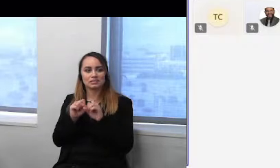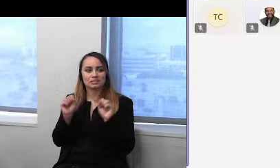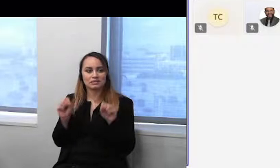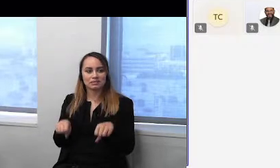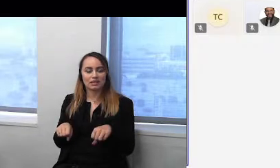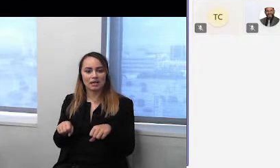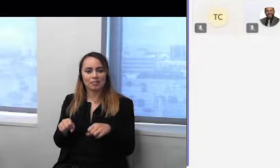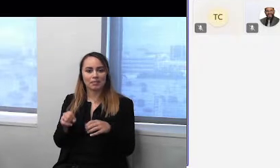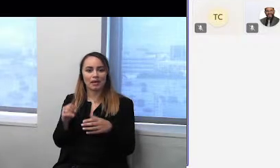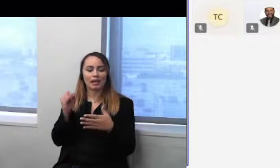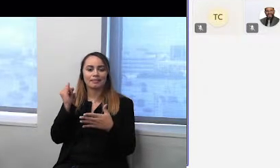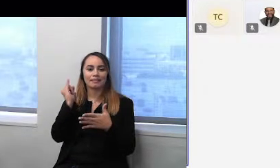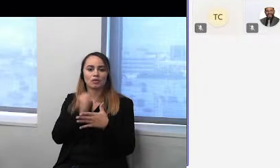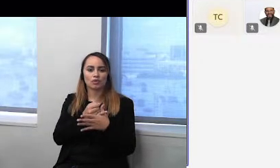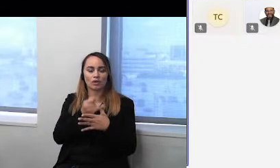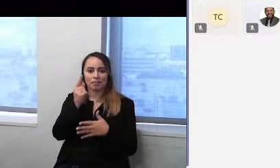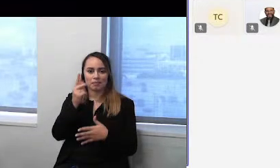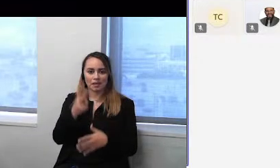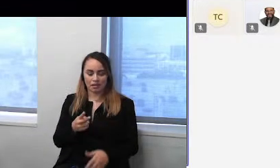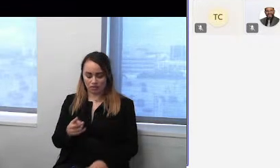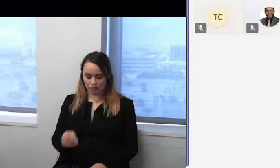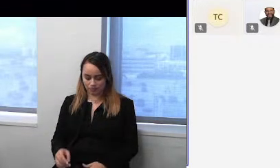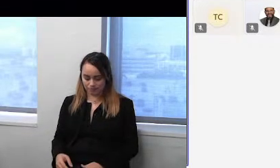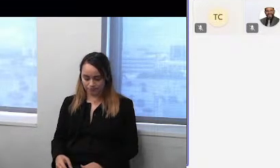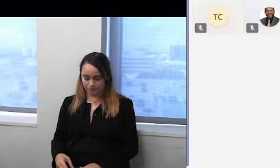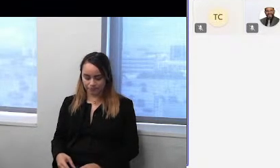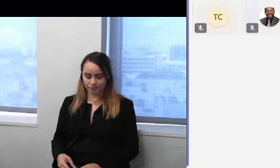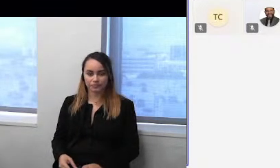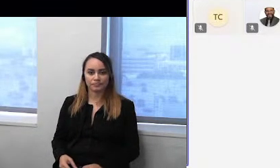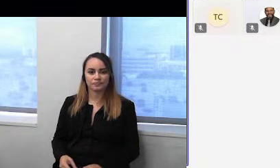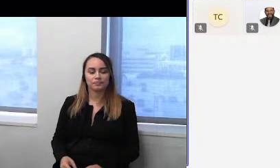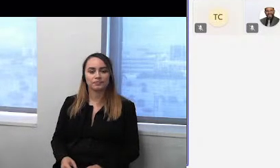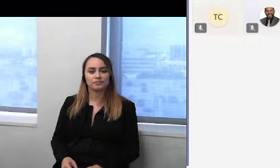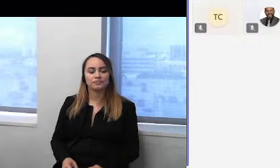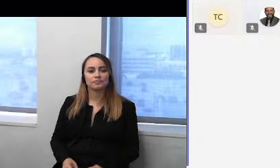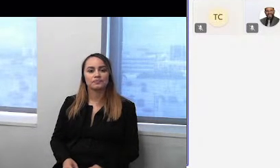I believe you stated that the breaker and a half